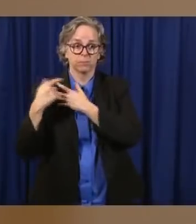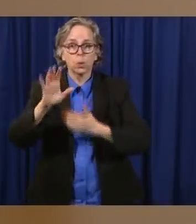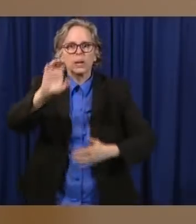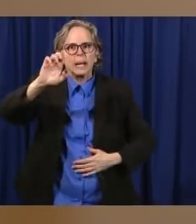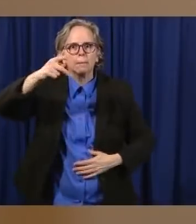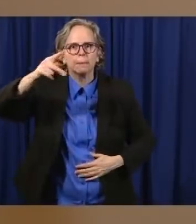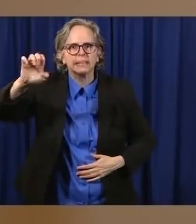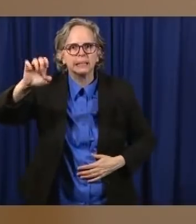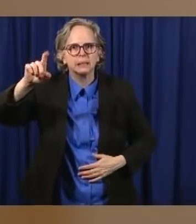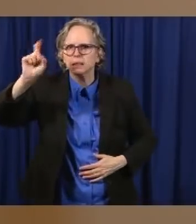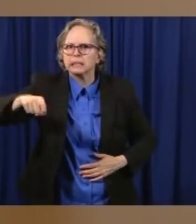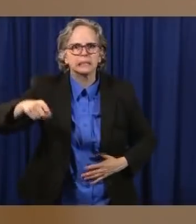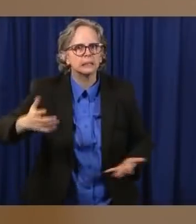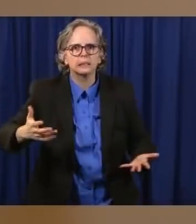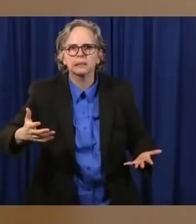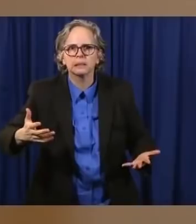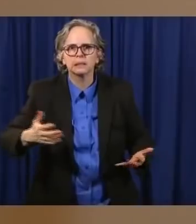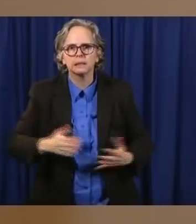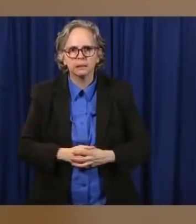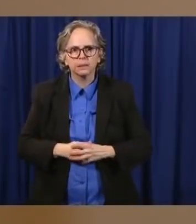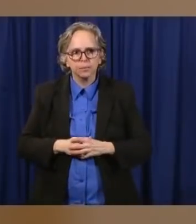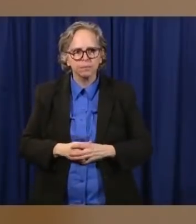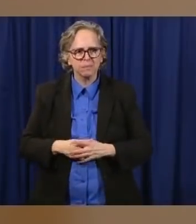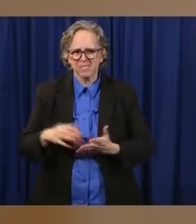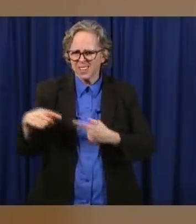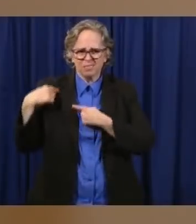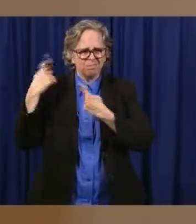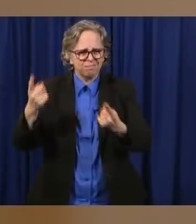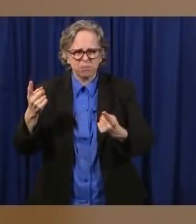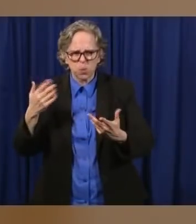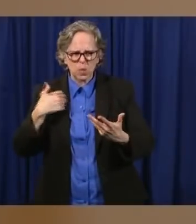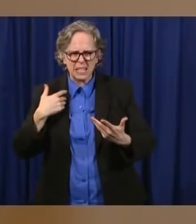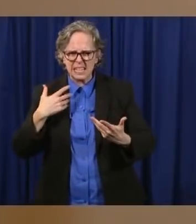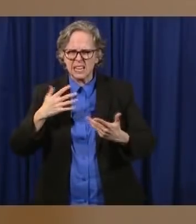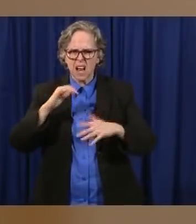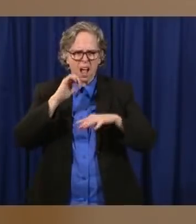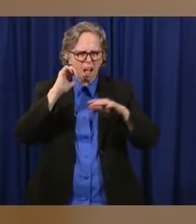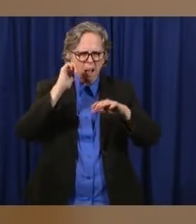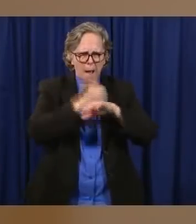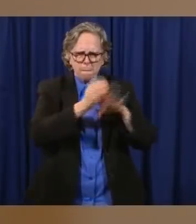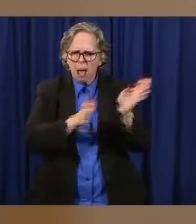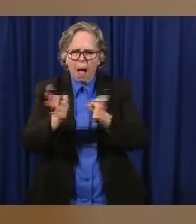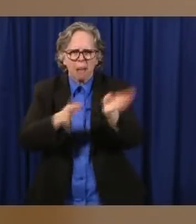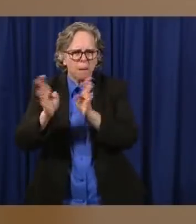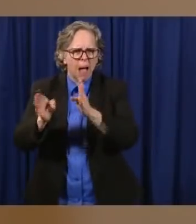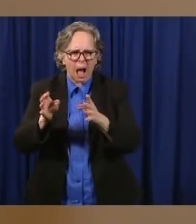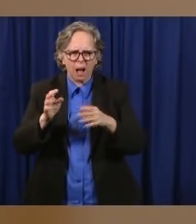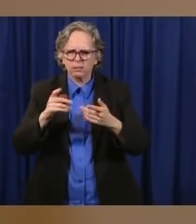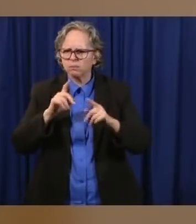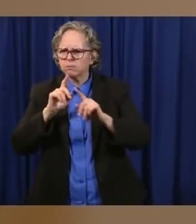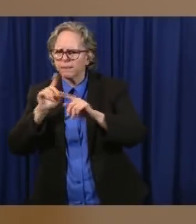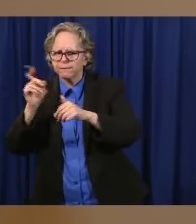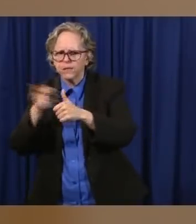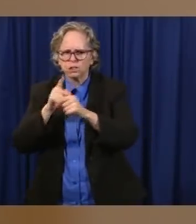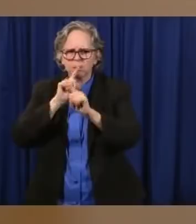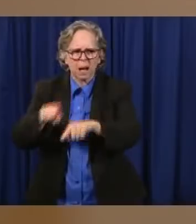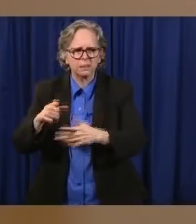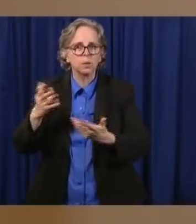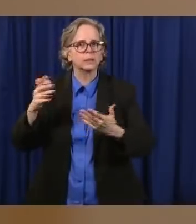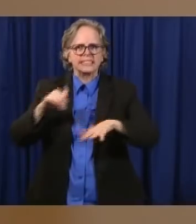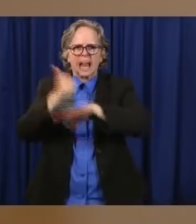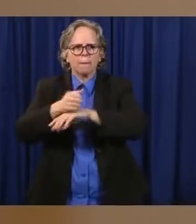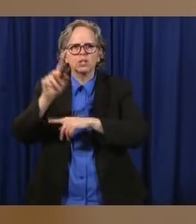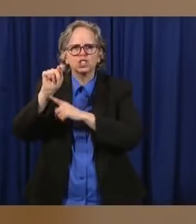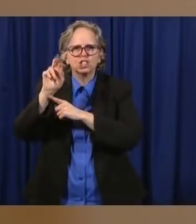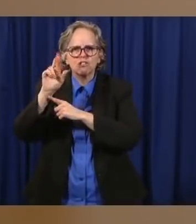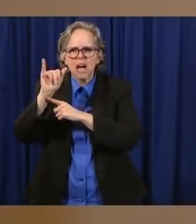we have been rebuilding an unprecedented response and triage system so that no hospital in Ohio is overwhelmed, as